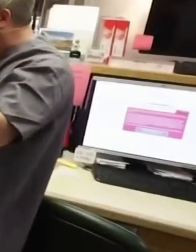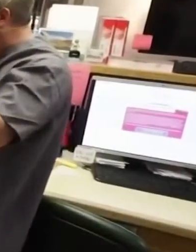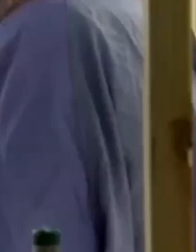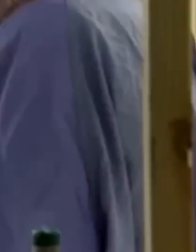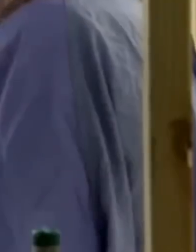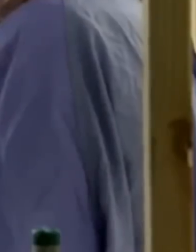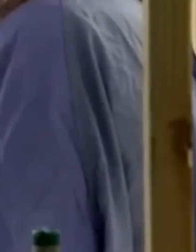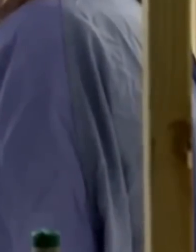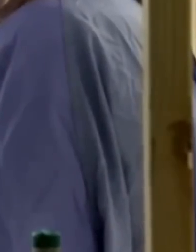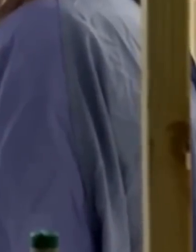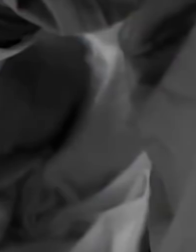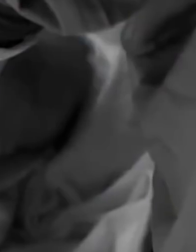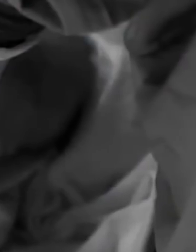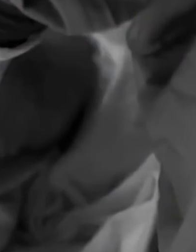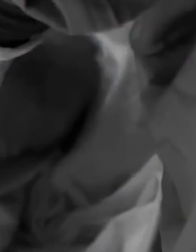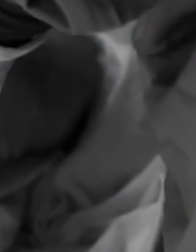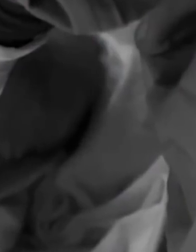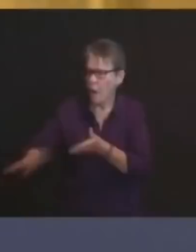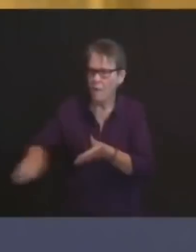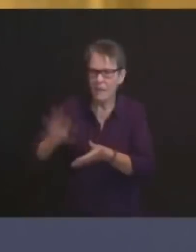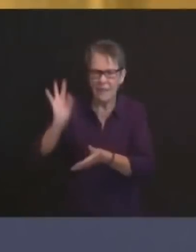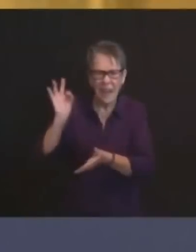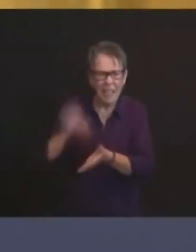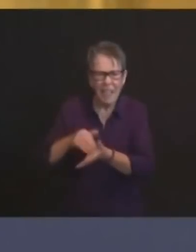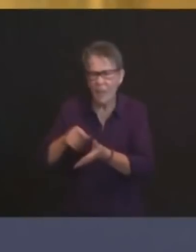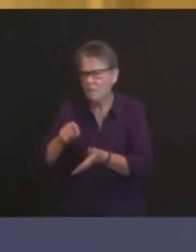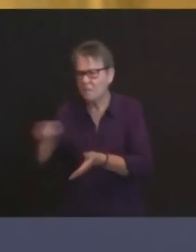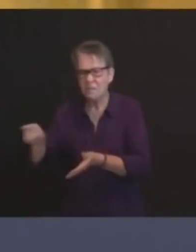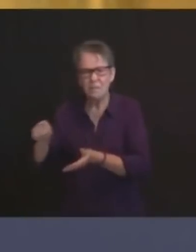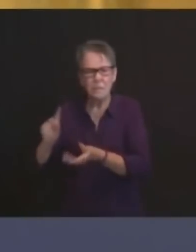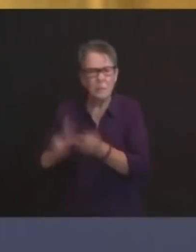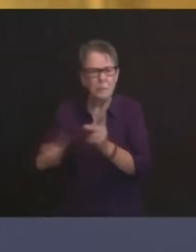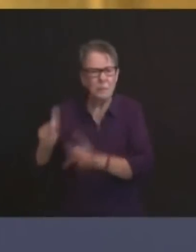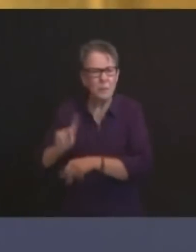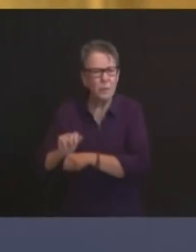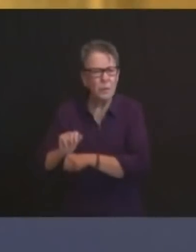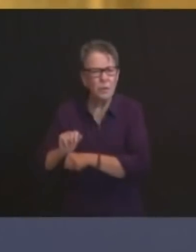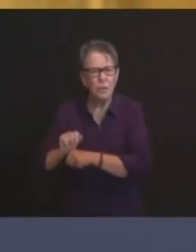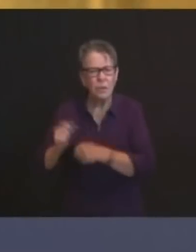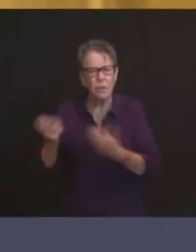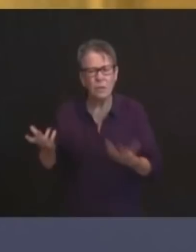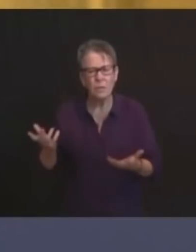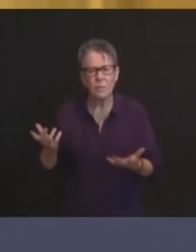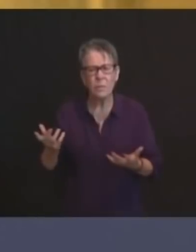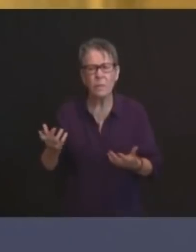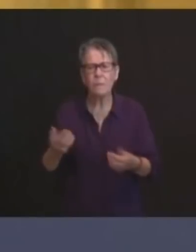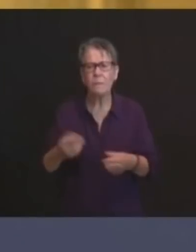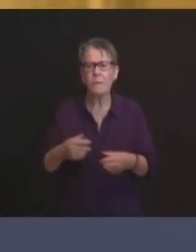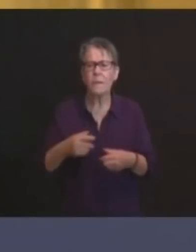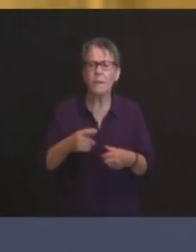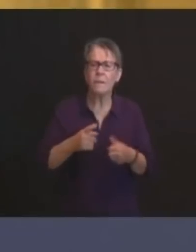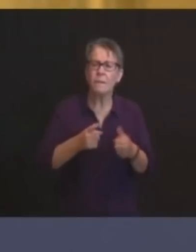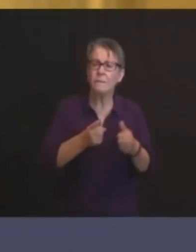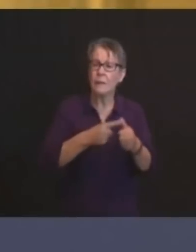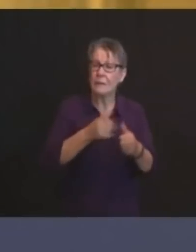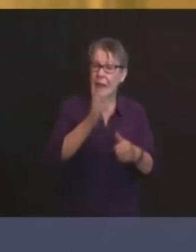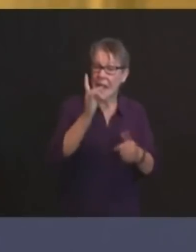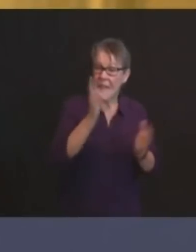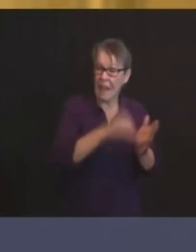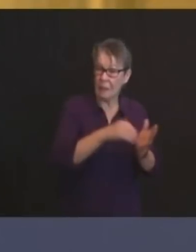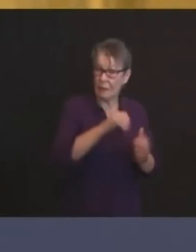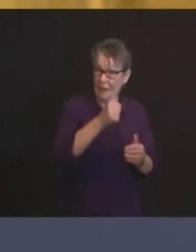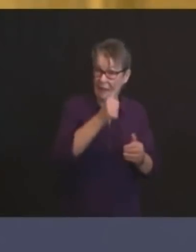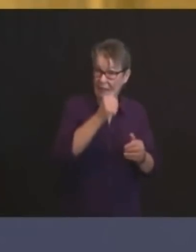whatever precautions people are taking right now. The 8,000 to 10,000 a day were models that I looked at, Judy, that assumed current